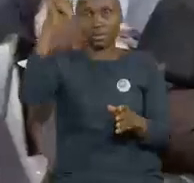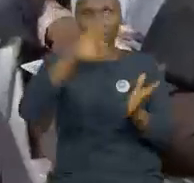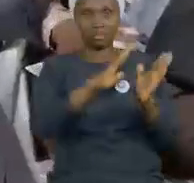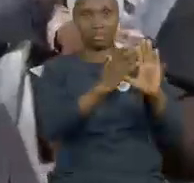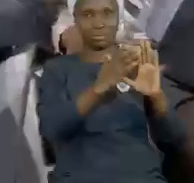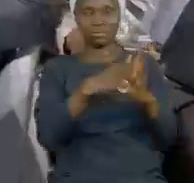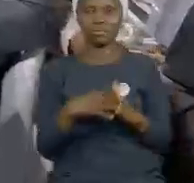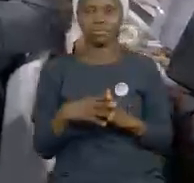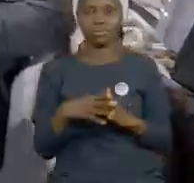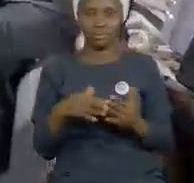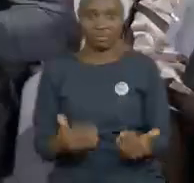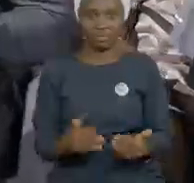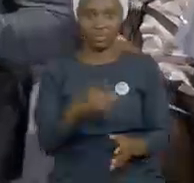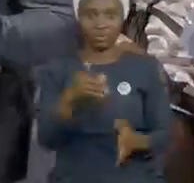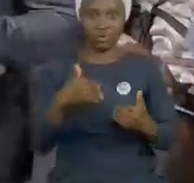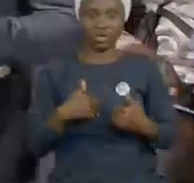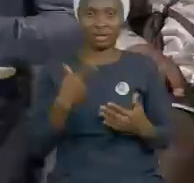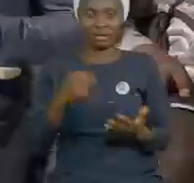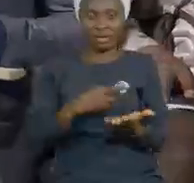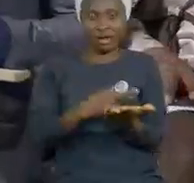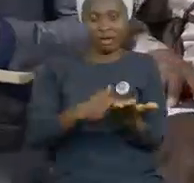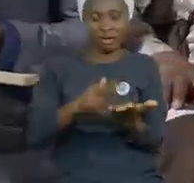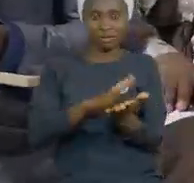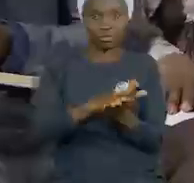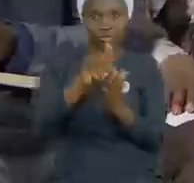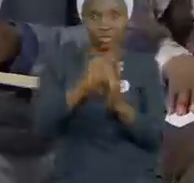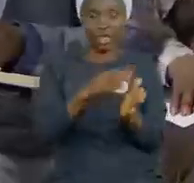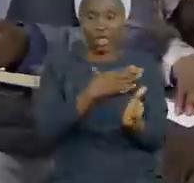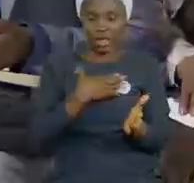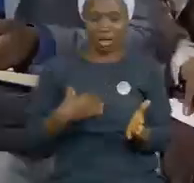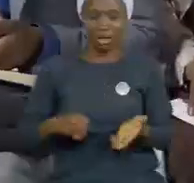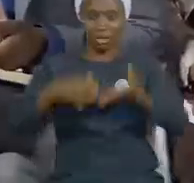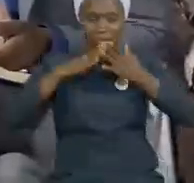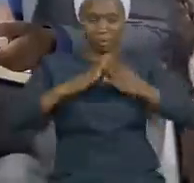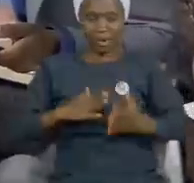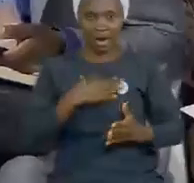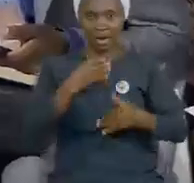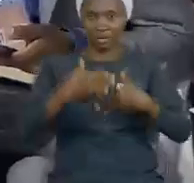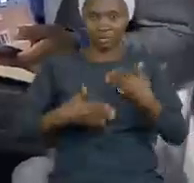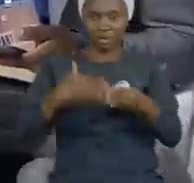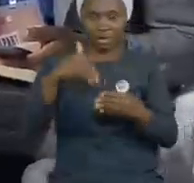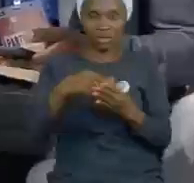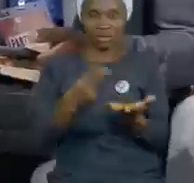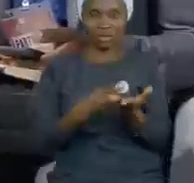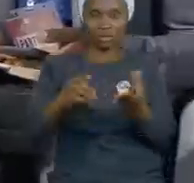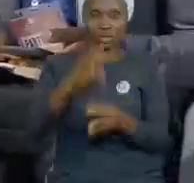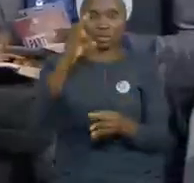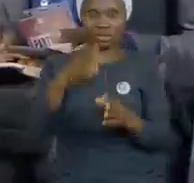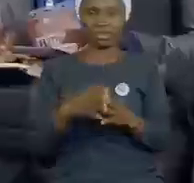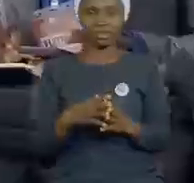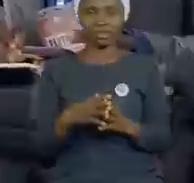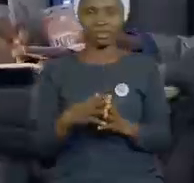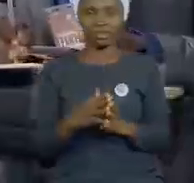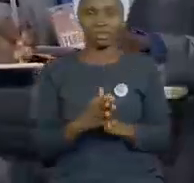Now you have the righteousness and the peace and the joy in the Holy Ghost.